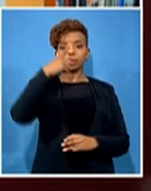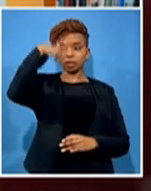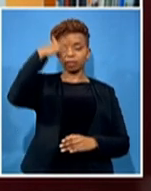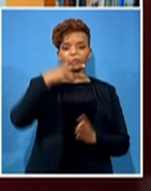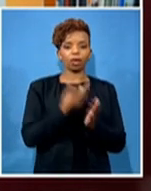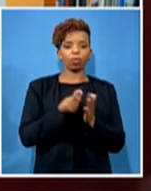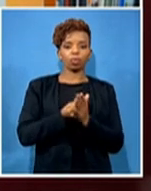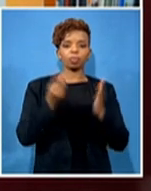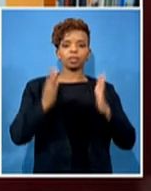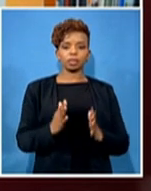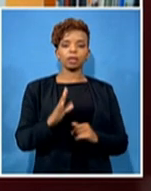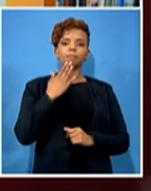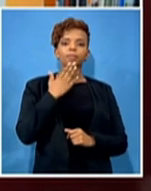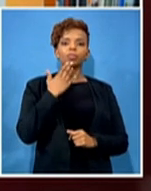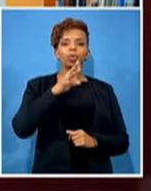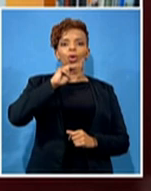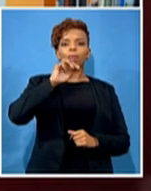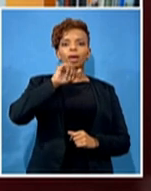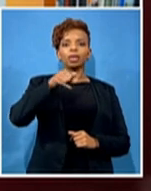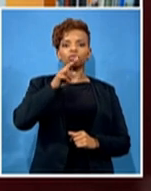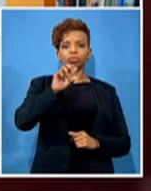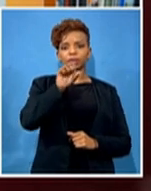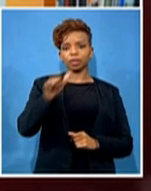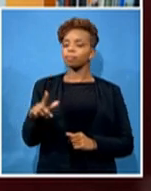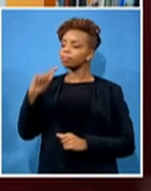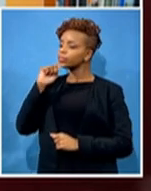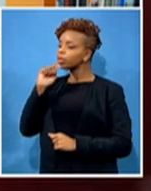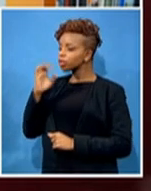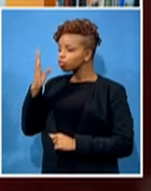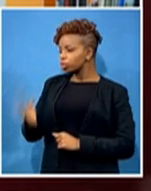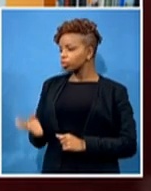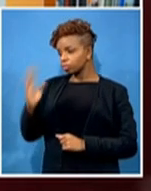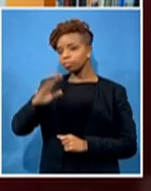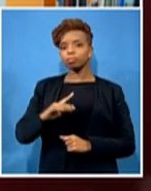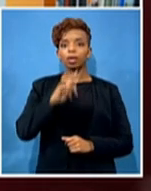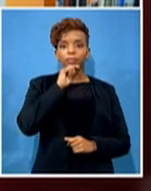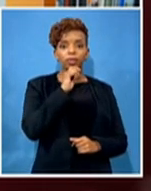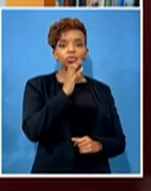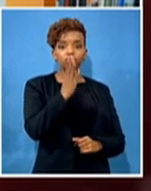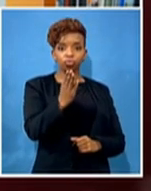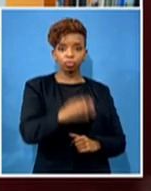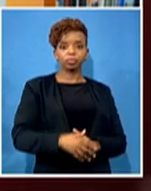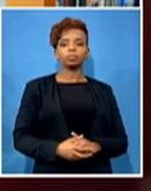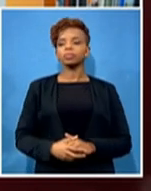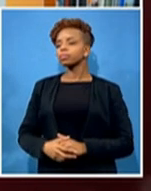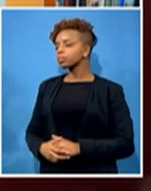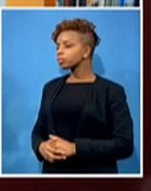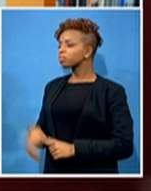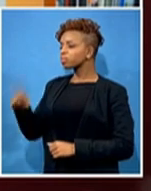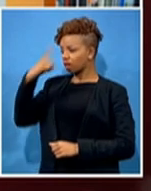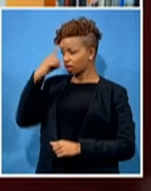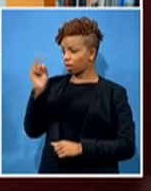to you. Thank you. You too. Firstly, your reaction to South Africa being granted this loan by the IMF?